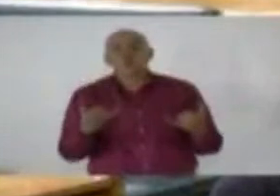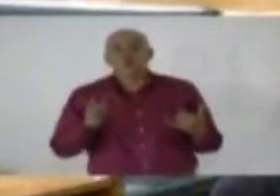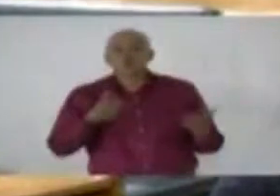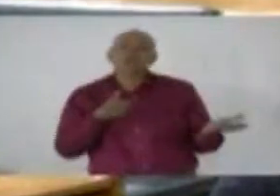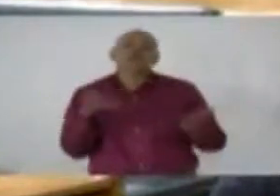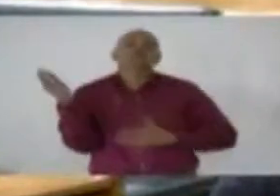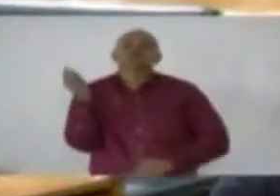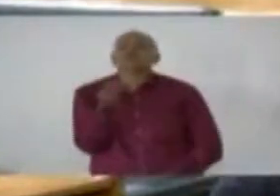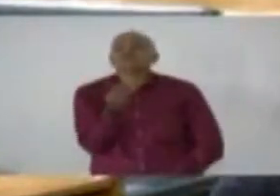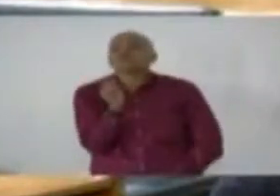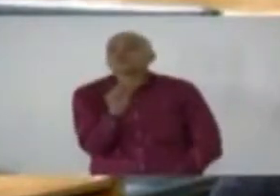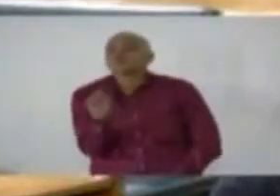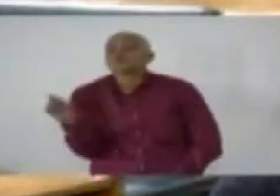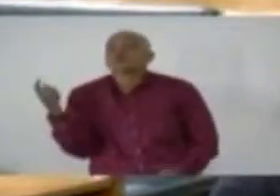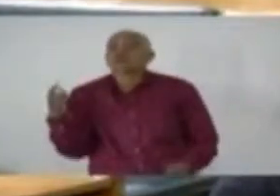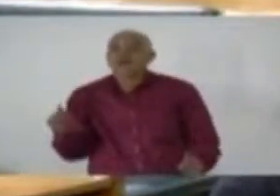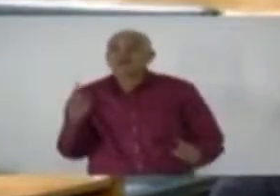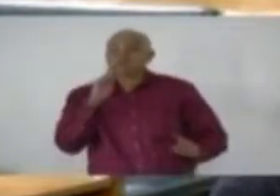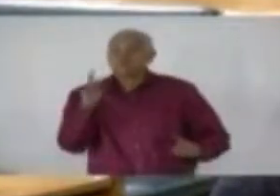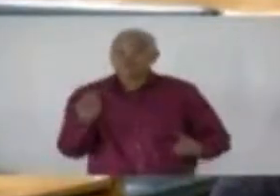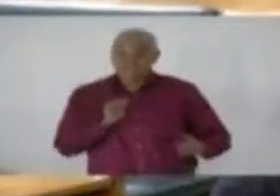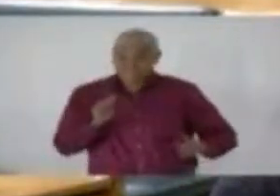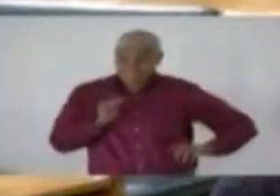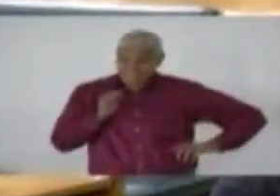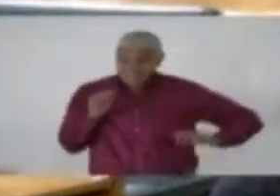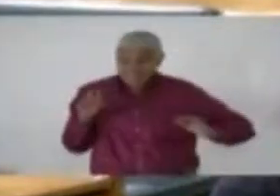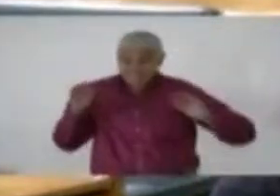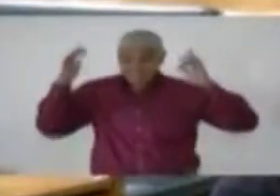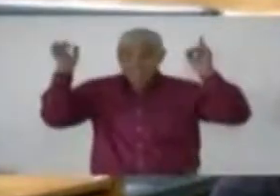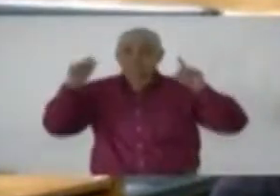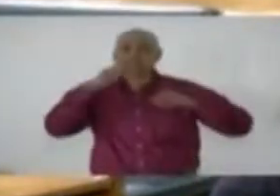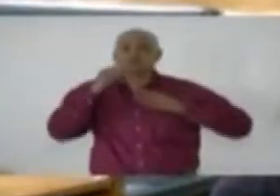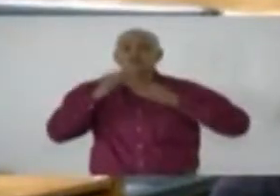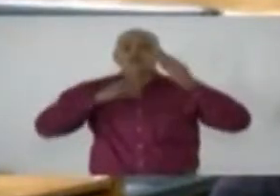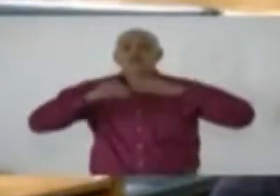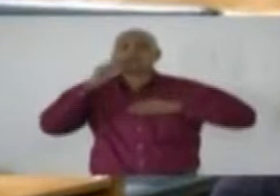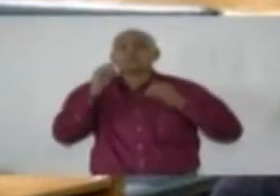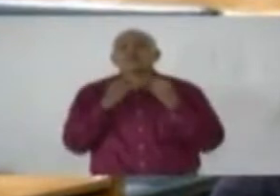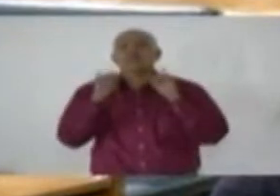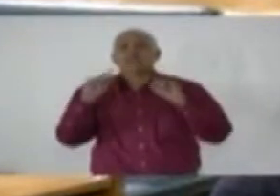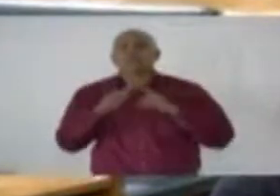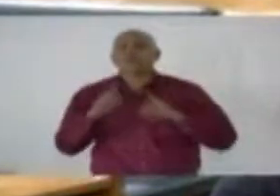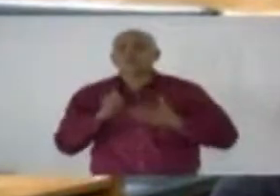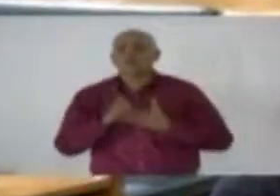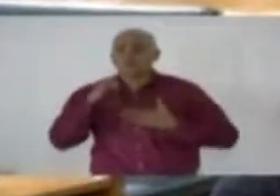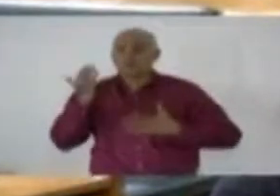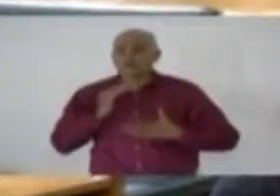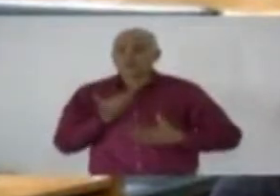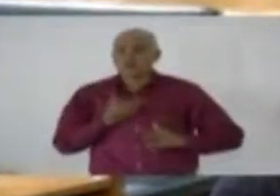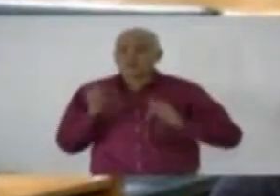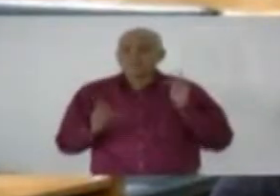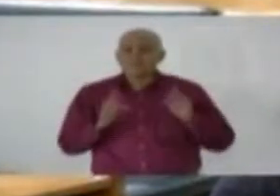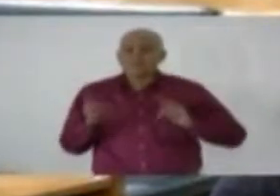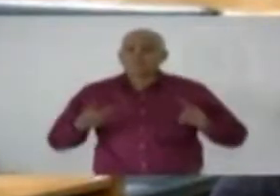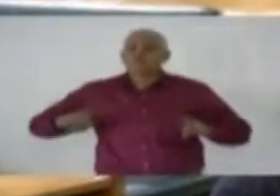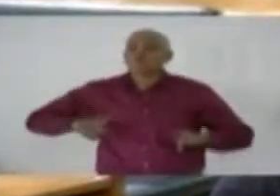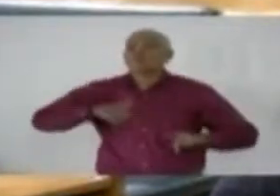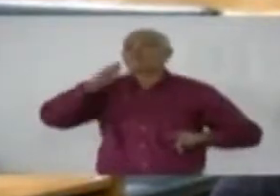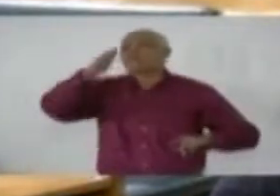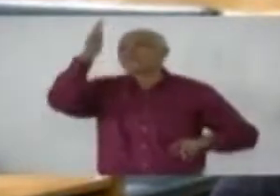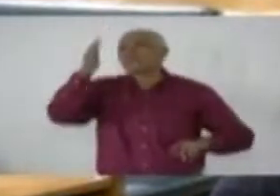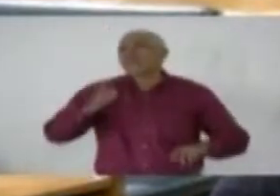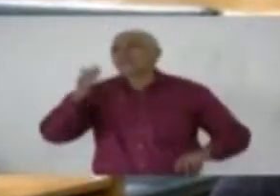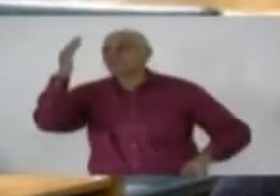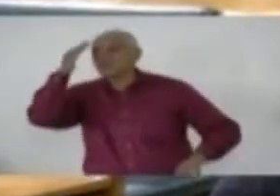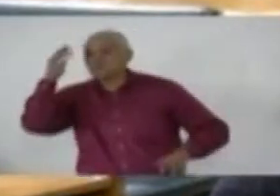little few things. So to lift ourselves to that place of economic independence and wealth that our people that we have never